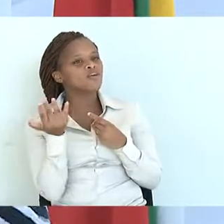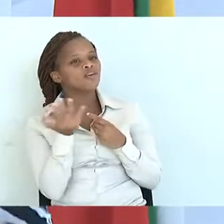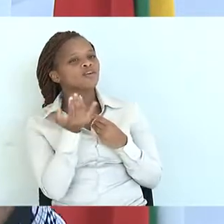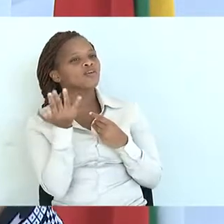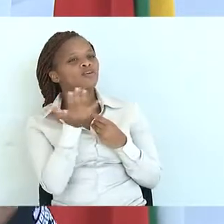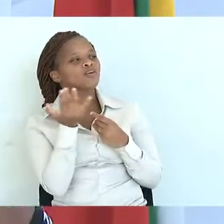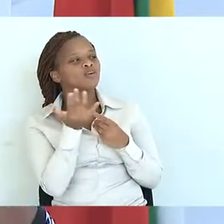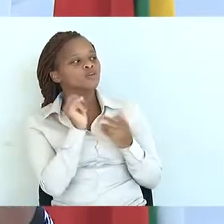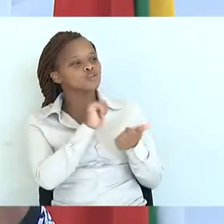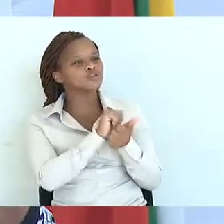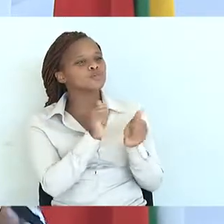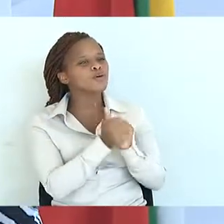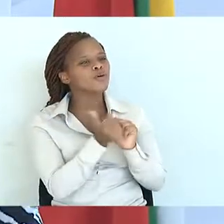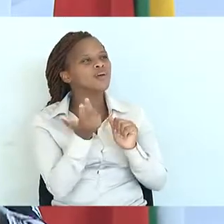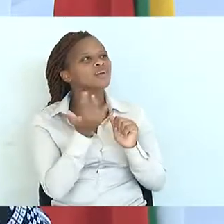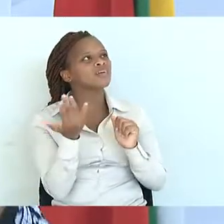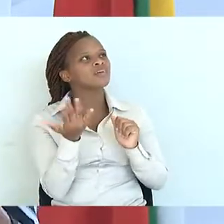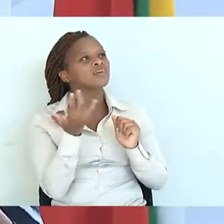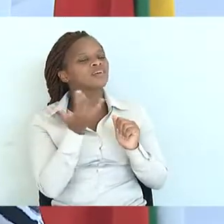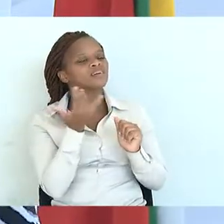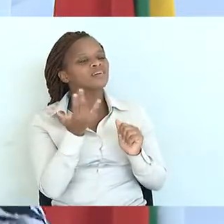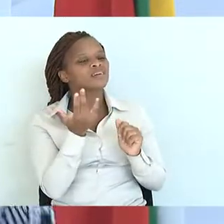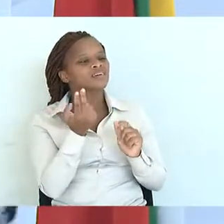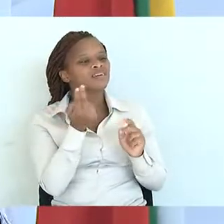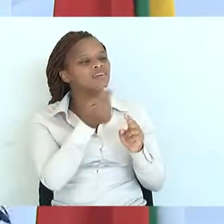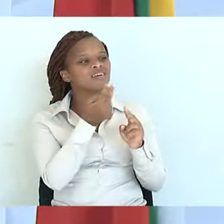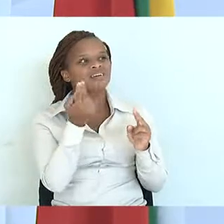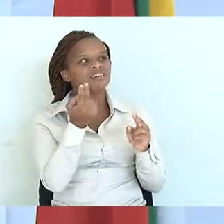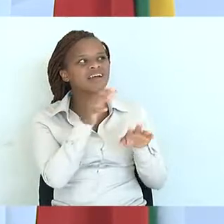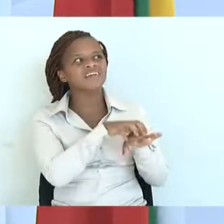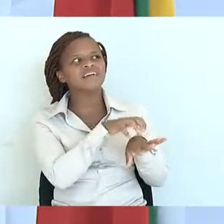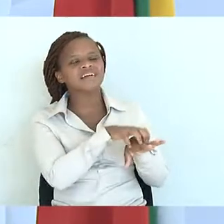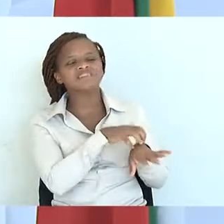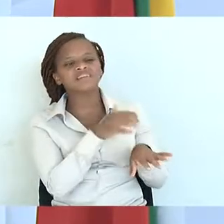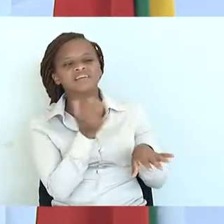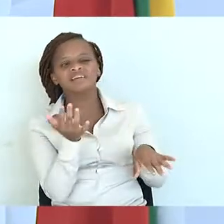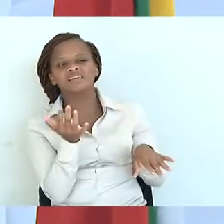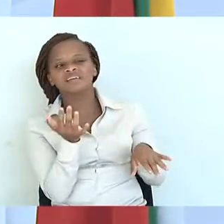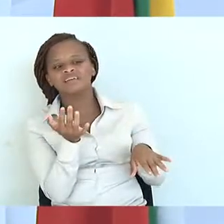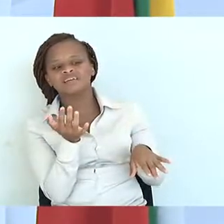Department of Sports, Agriculture and